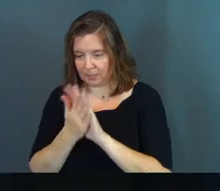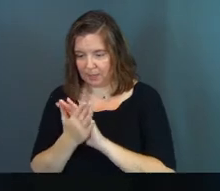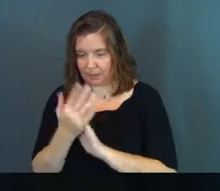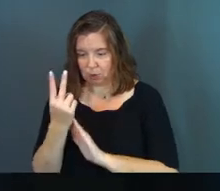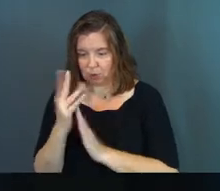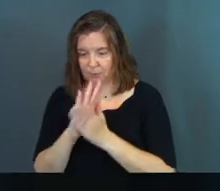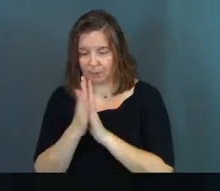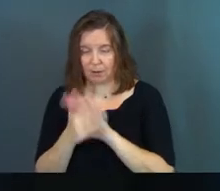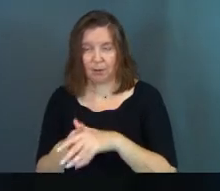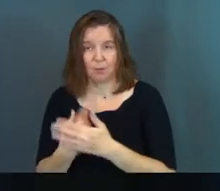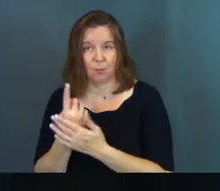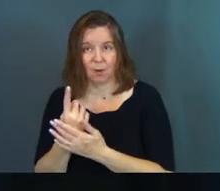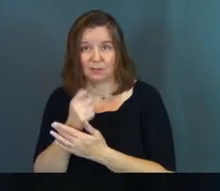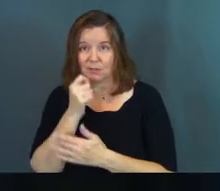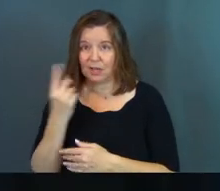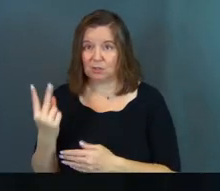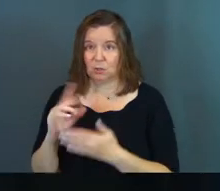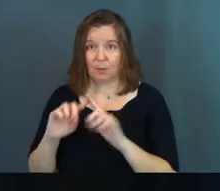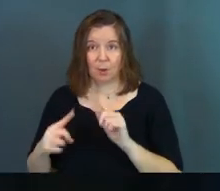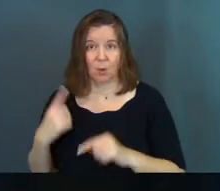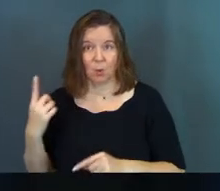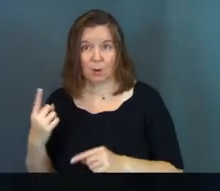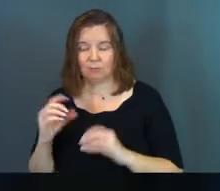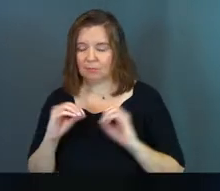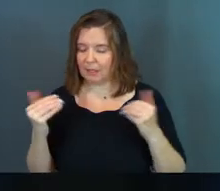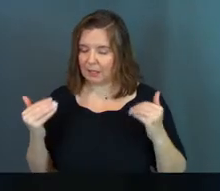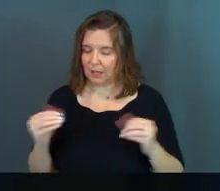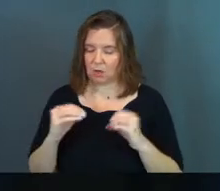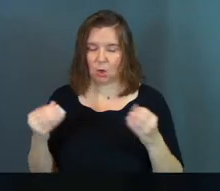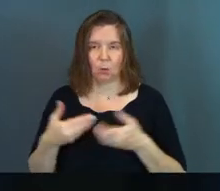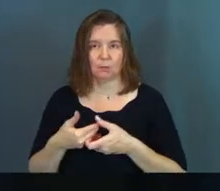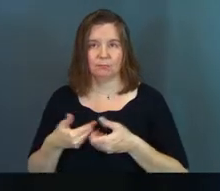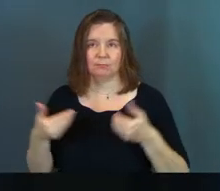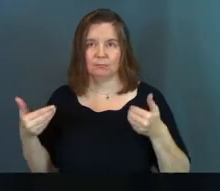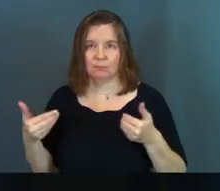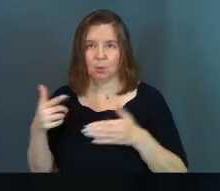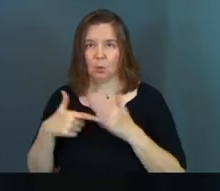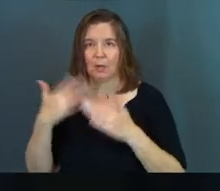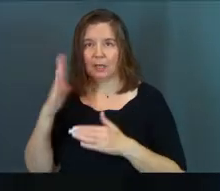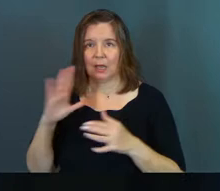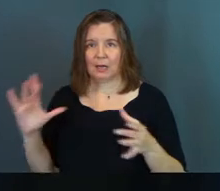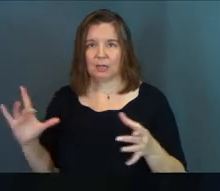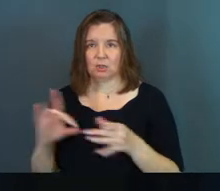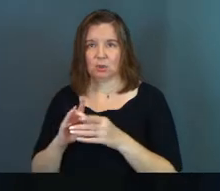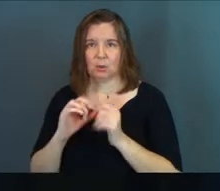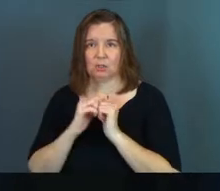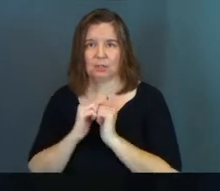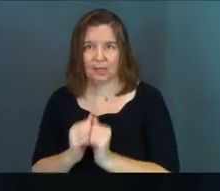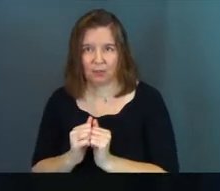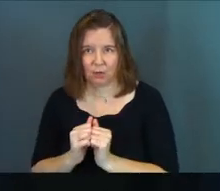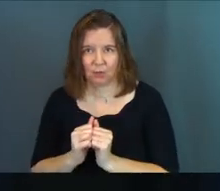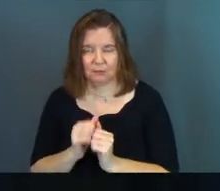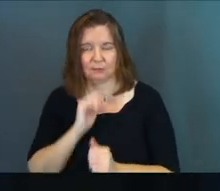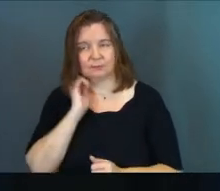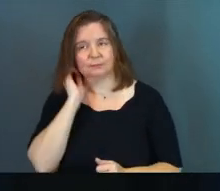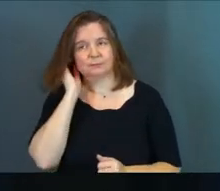one. Since they are no longer two but one, let no one split apart what God has joined together.